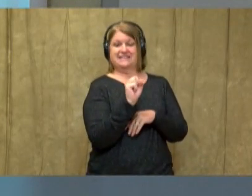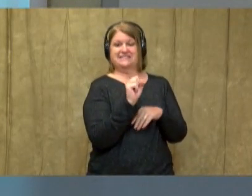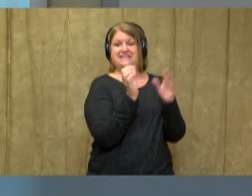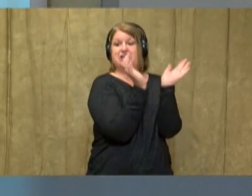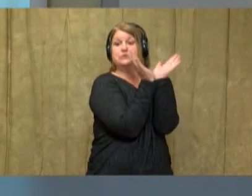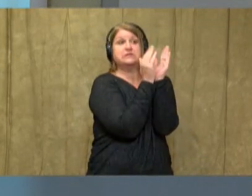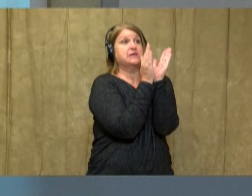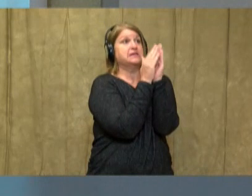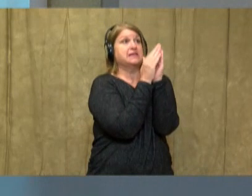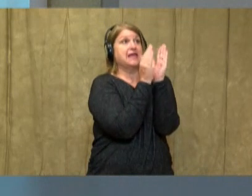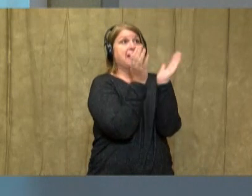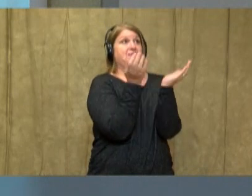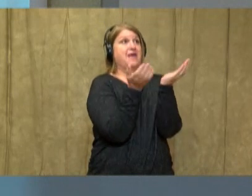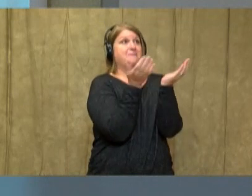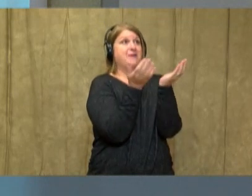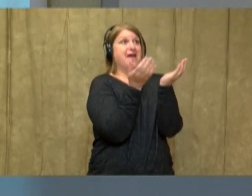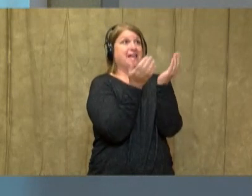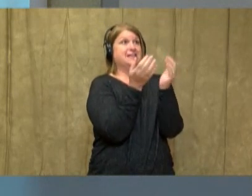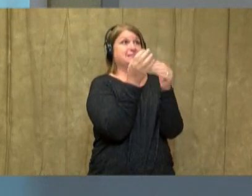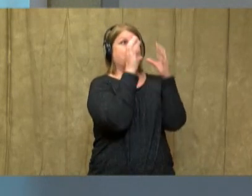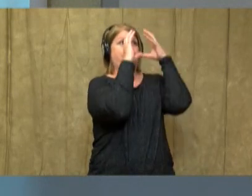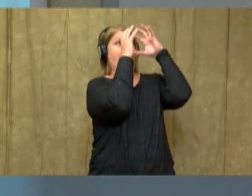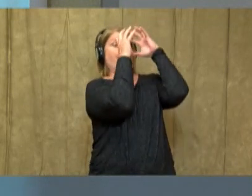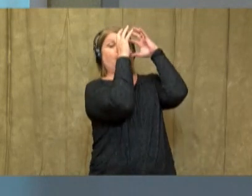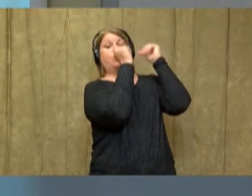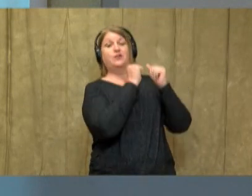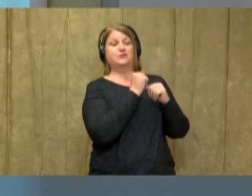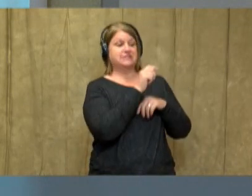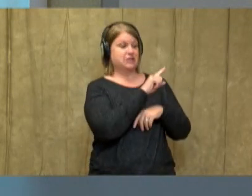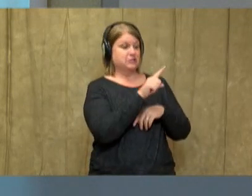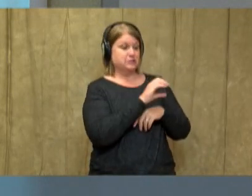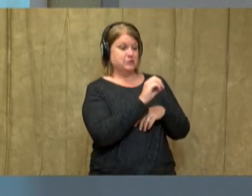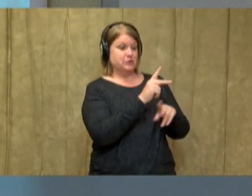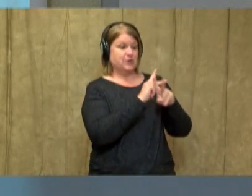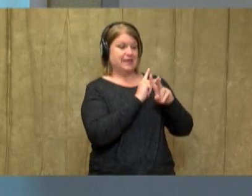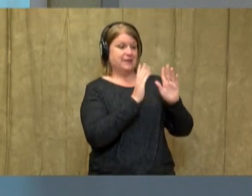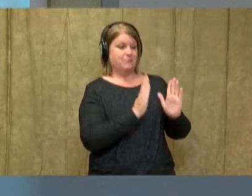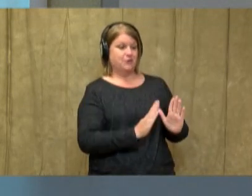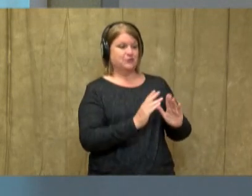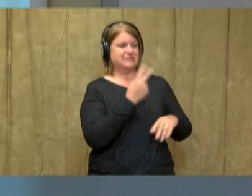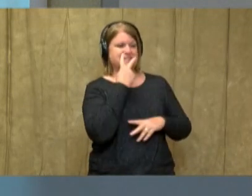on their nose. Zookeepers see the animals every day.